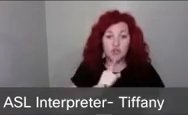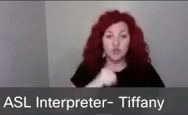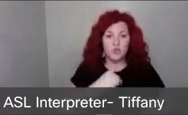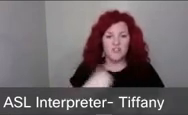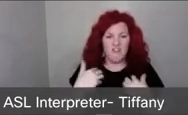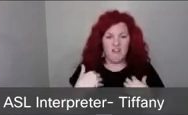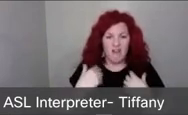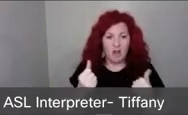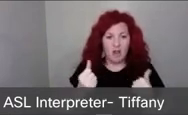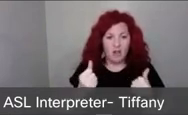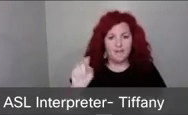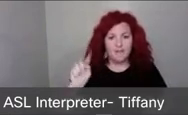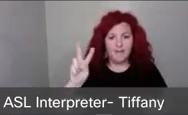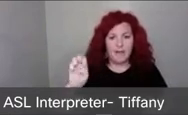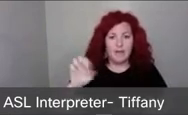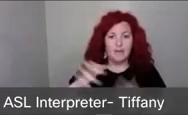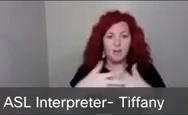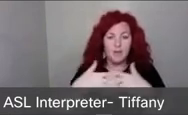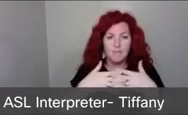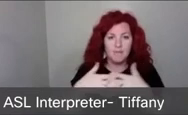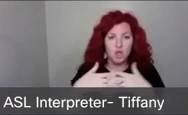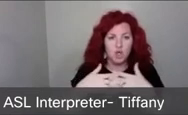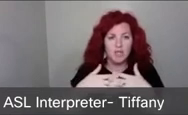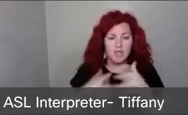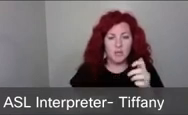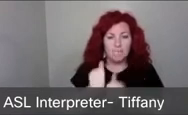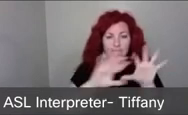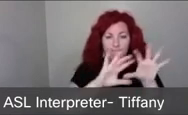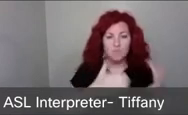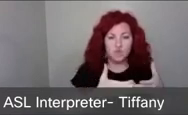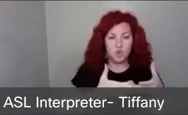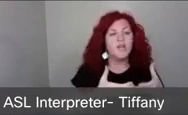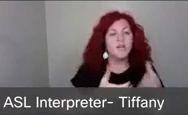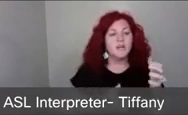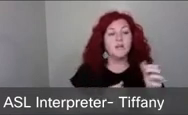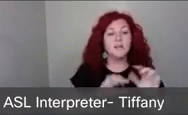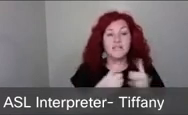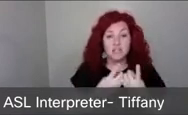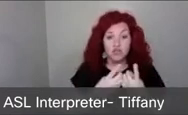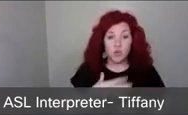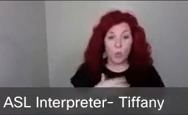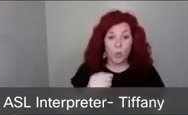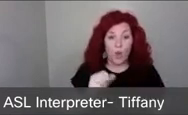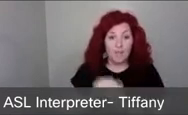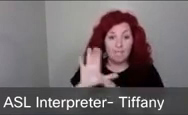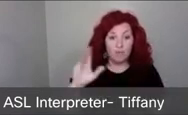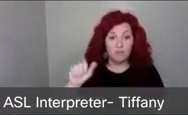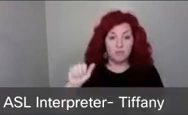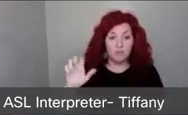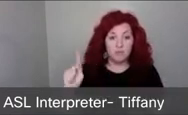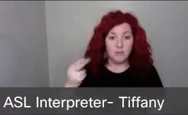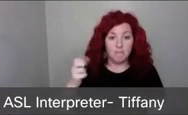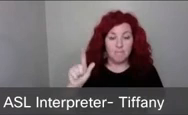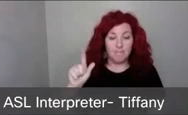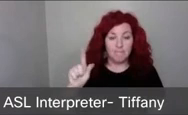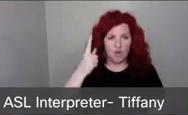Native American majority district. The White Mountain Apache understand that